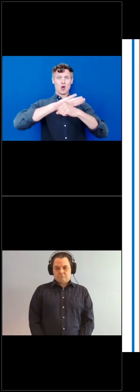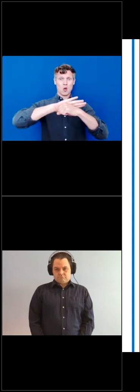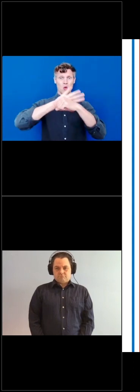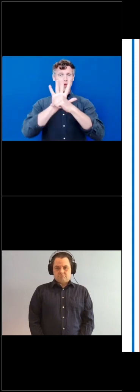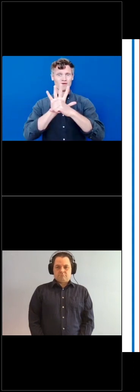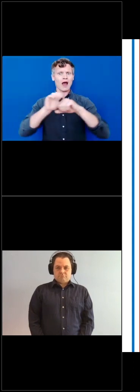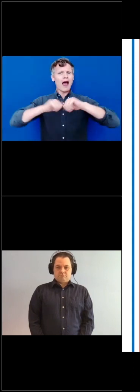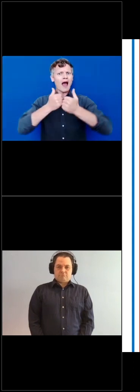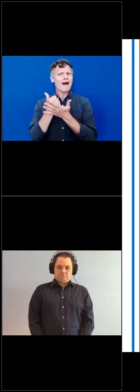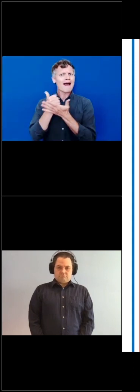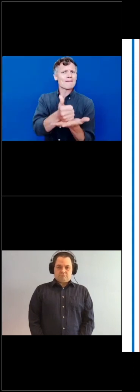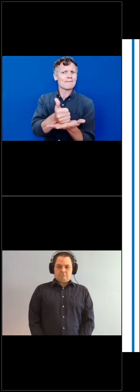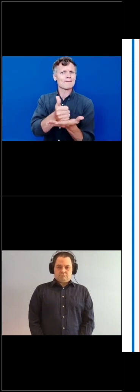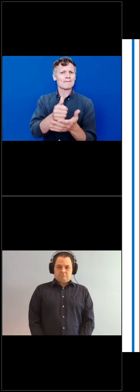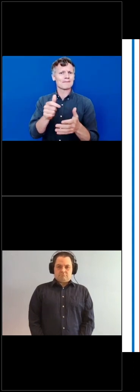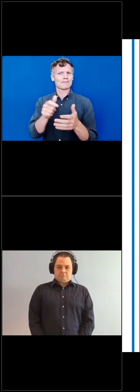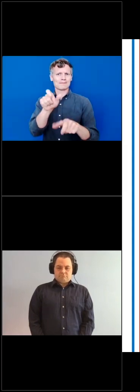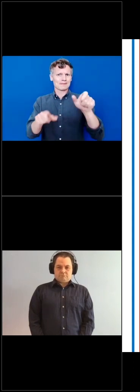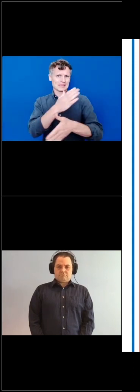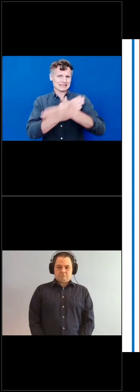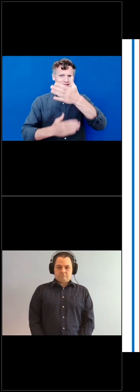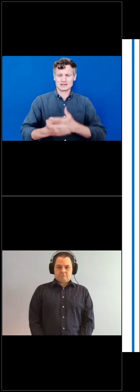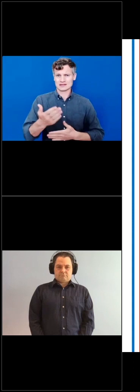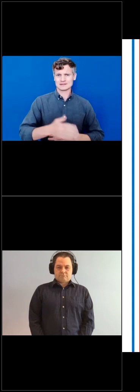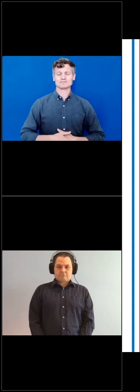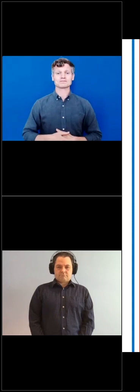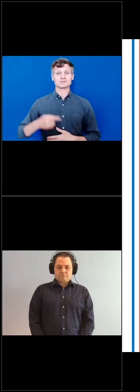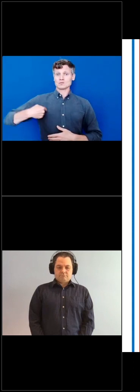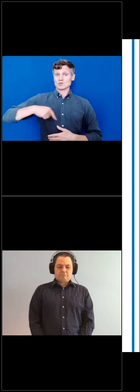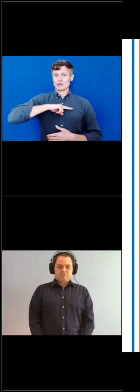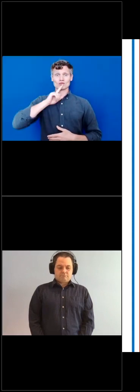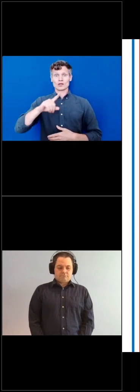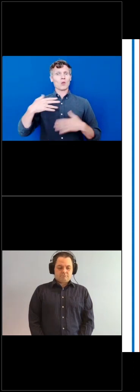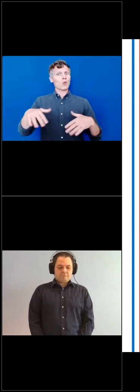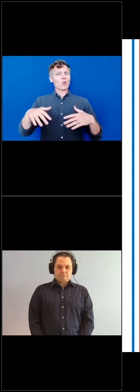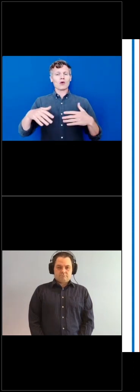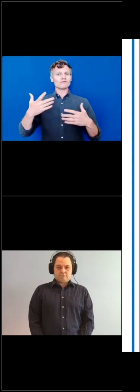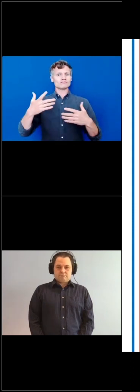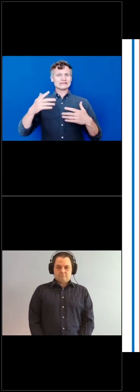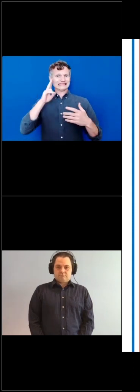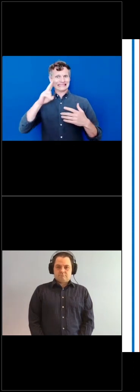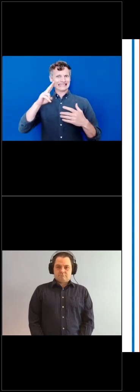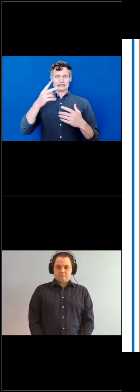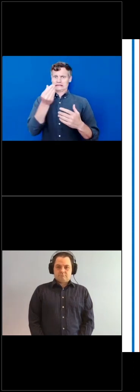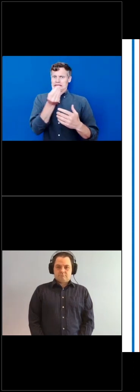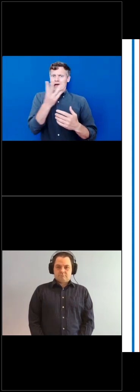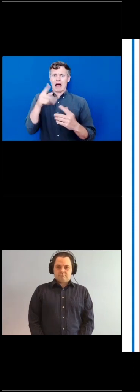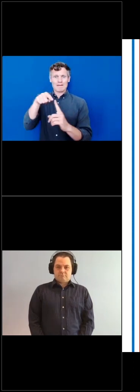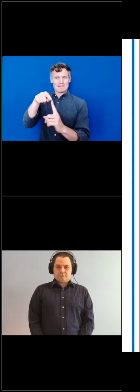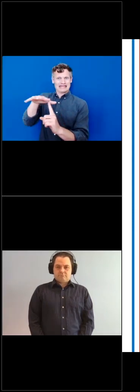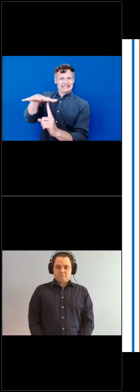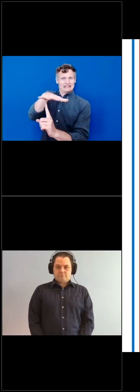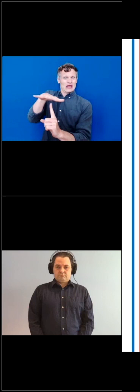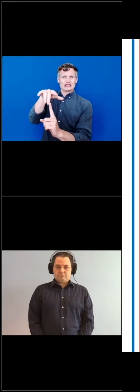So we will be particularly focusing on contexts that are already fragile or existing humanitarian